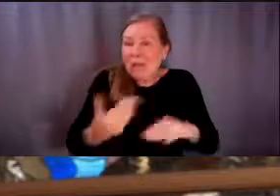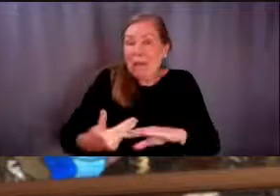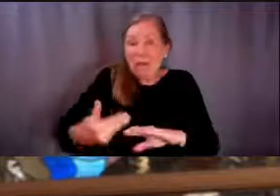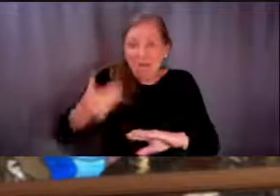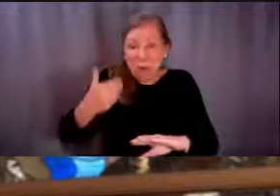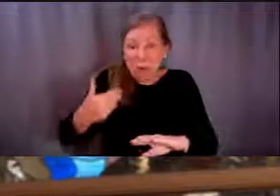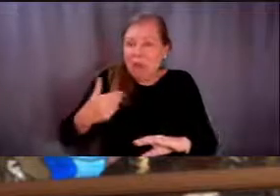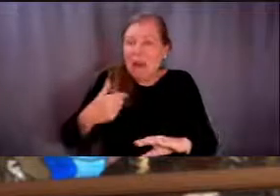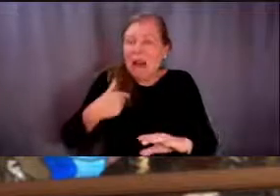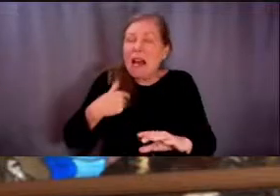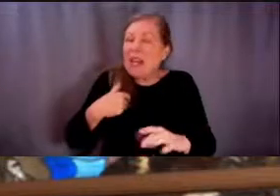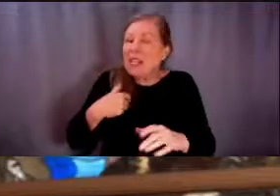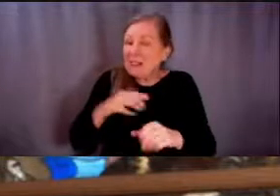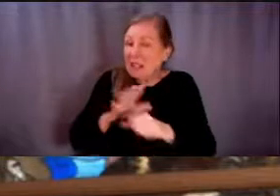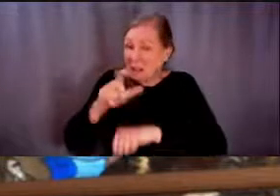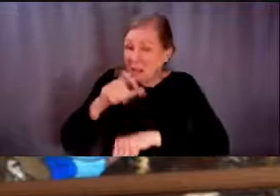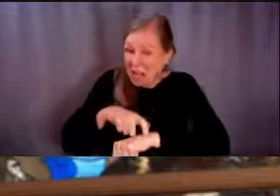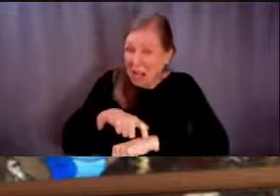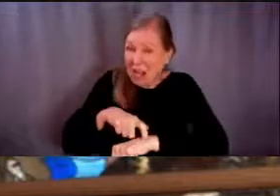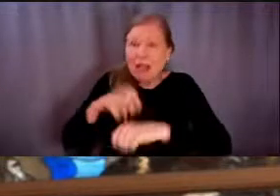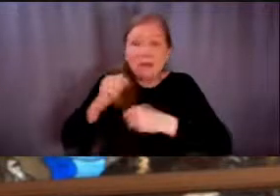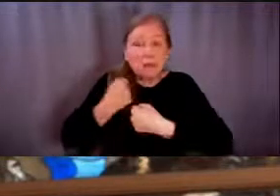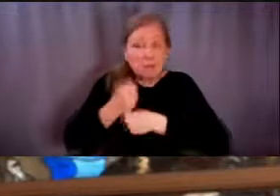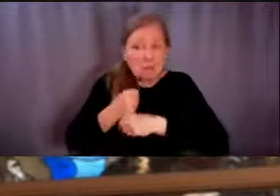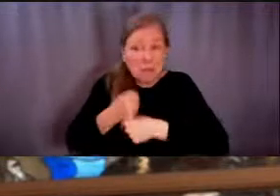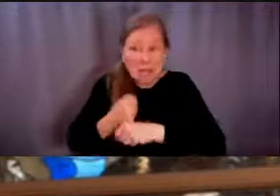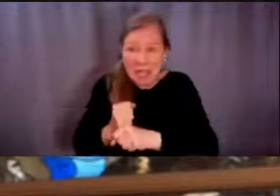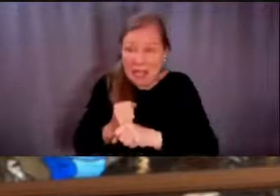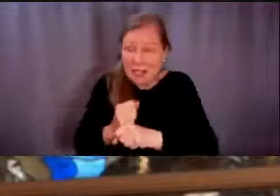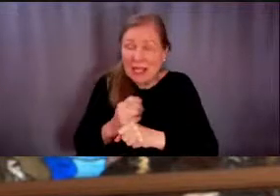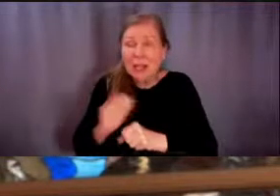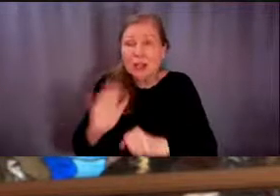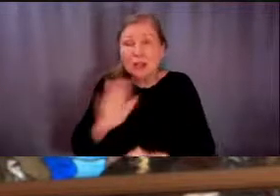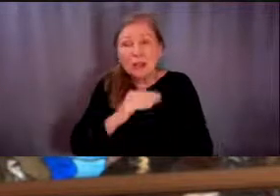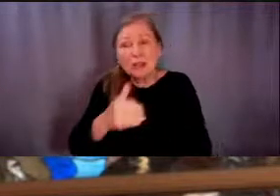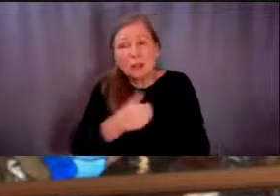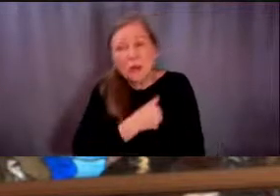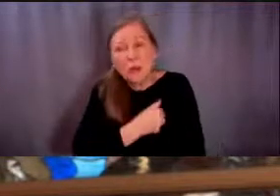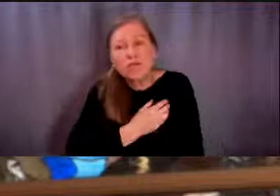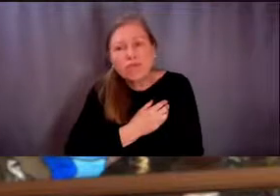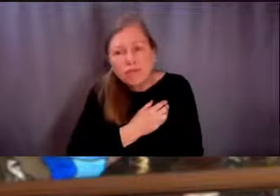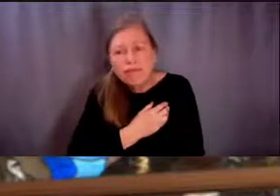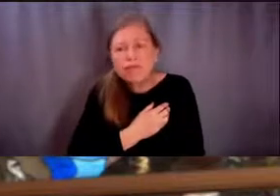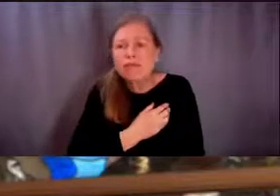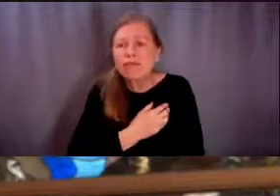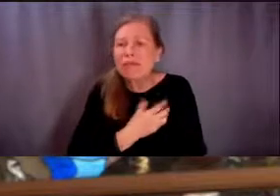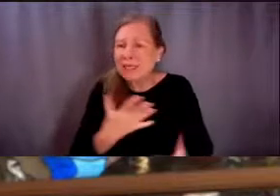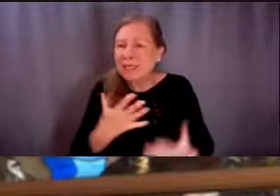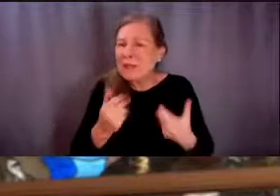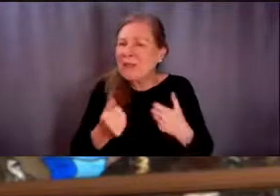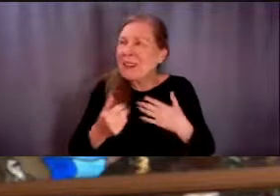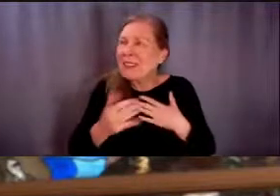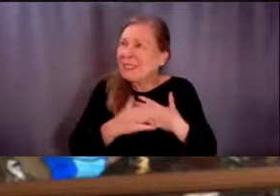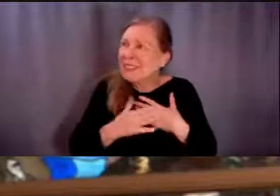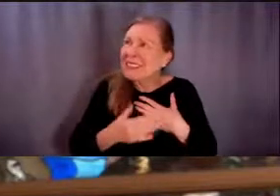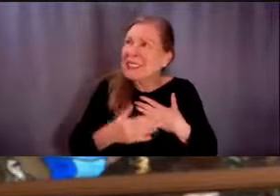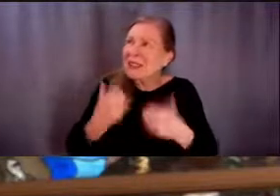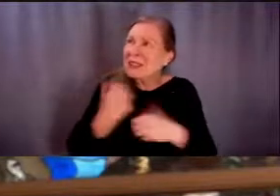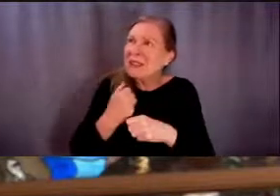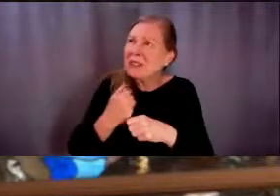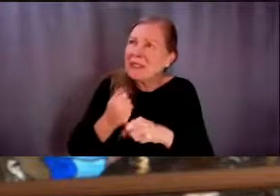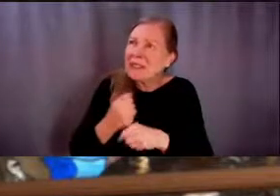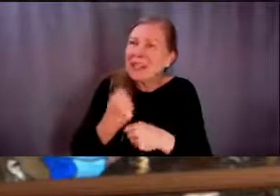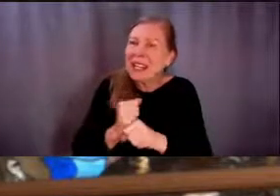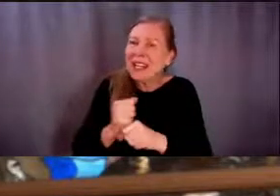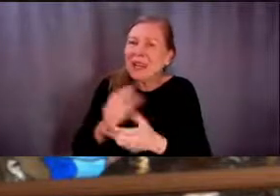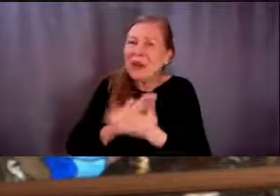for. Perhaps your soul has been longing for time spent with God through the creative Holy Spirit. When